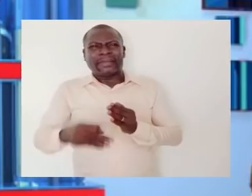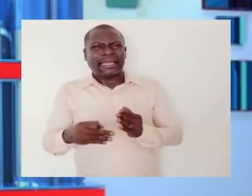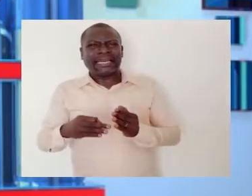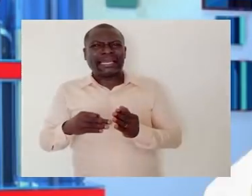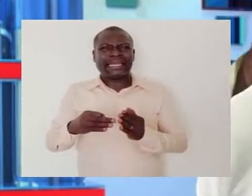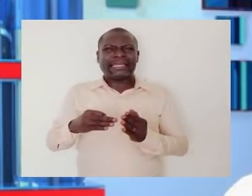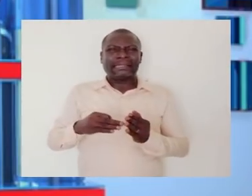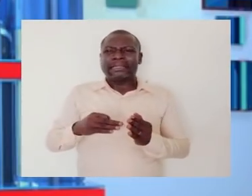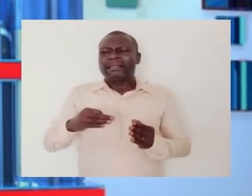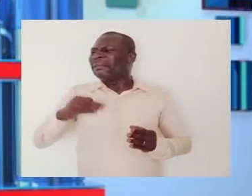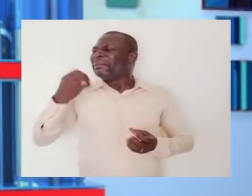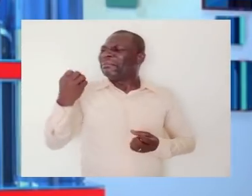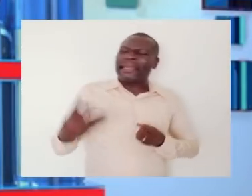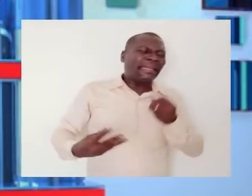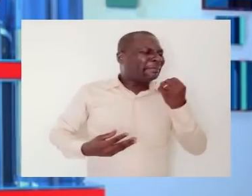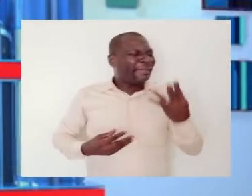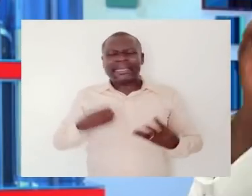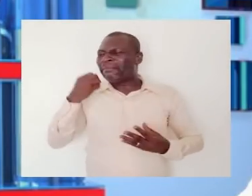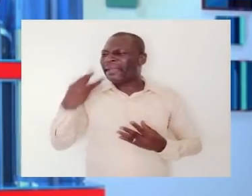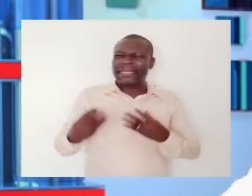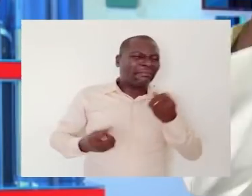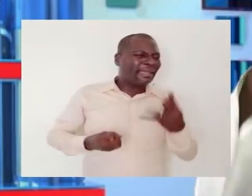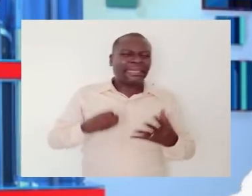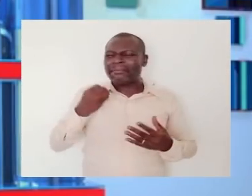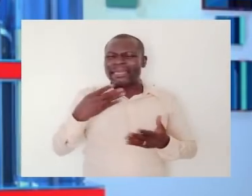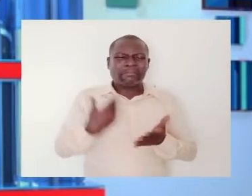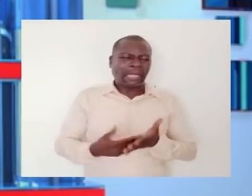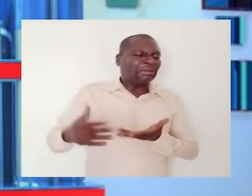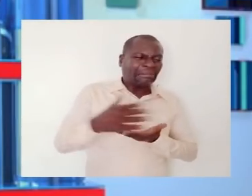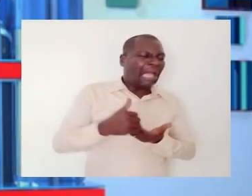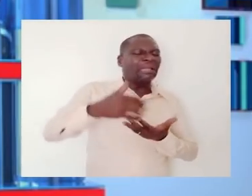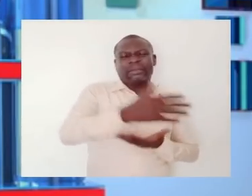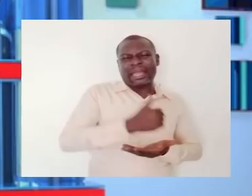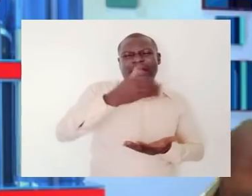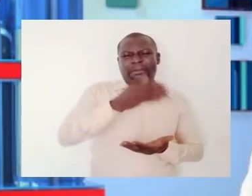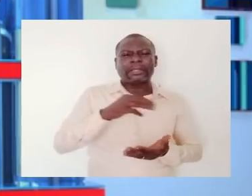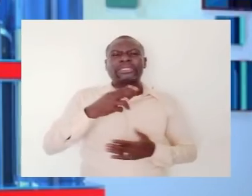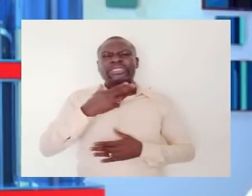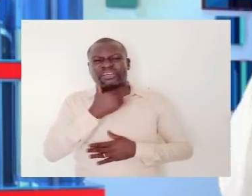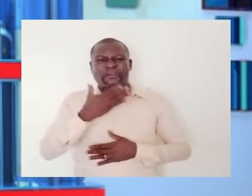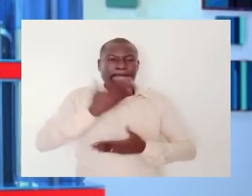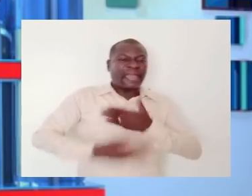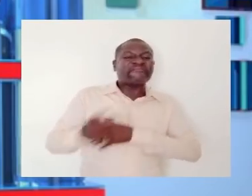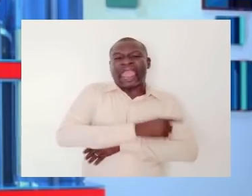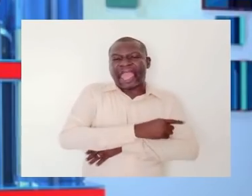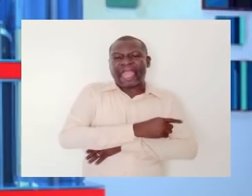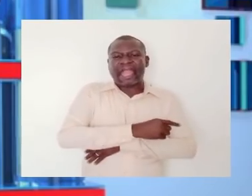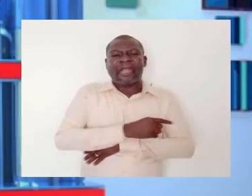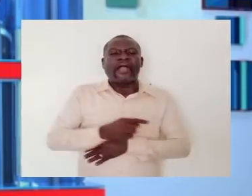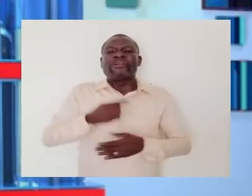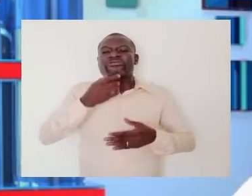juice. And what tree, yeah, Baba for dear. And what tree, Kofini Amma. And what tree, or so for bed in the